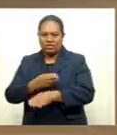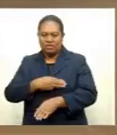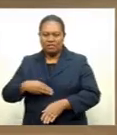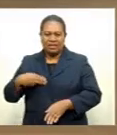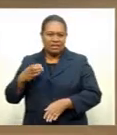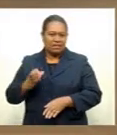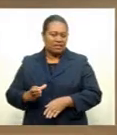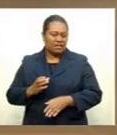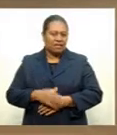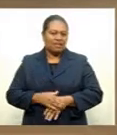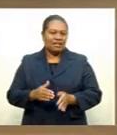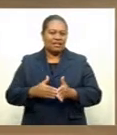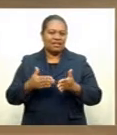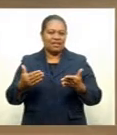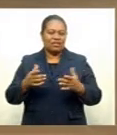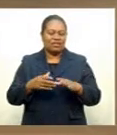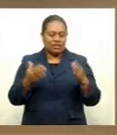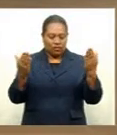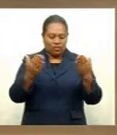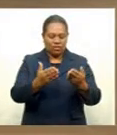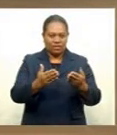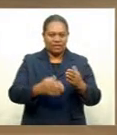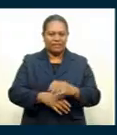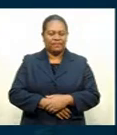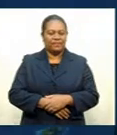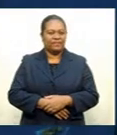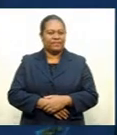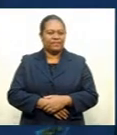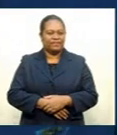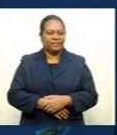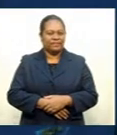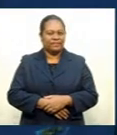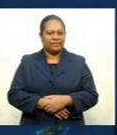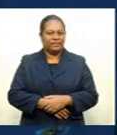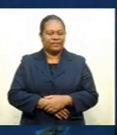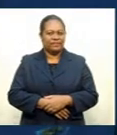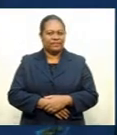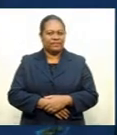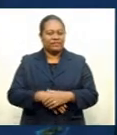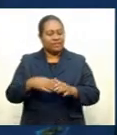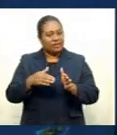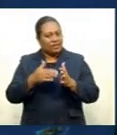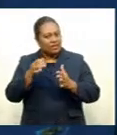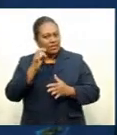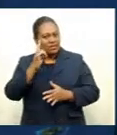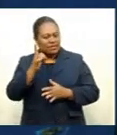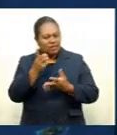as possible is the focus now. The profit right now is not even a topic of